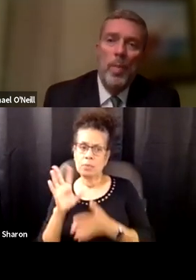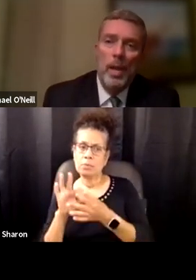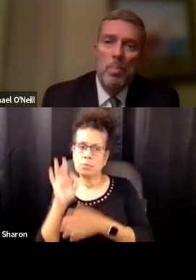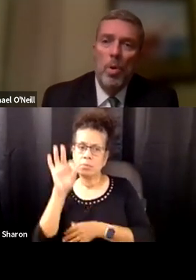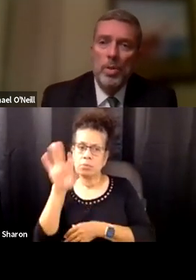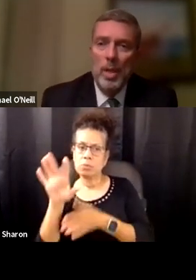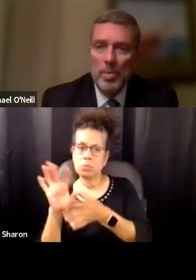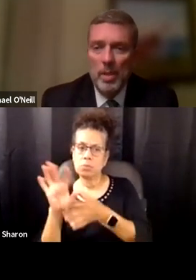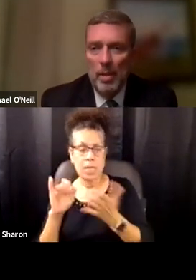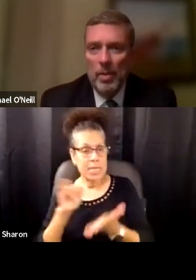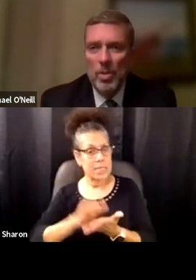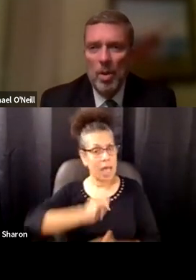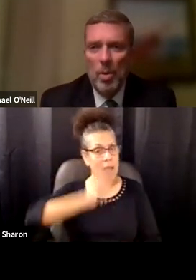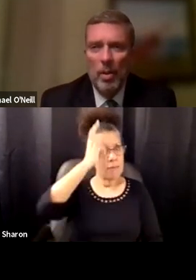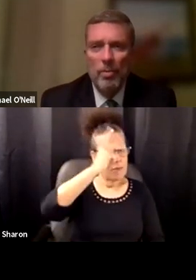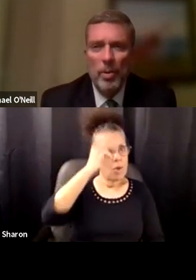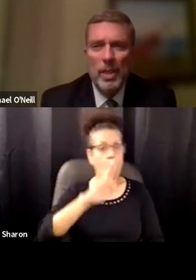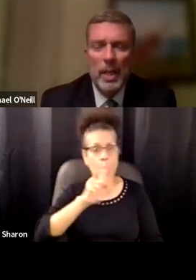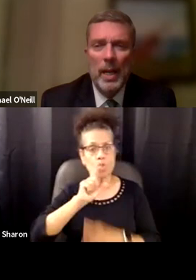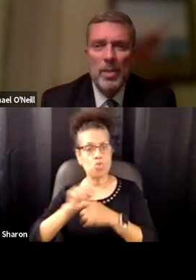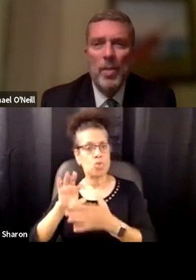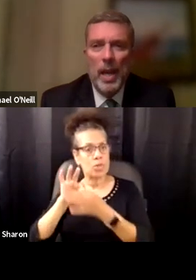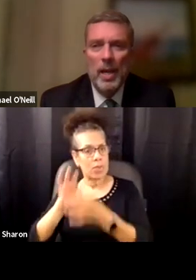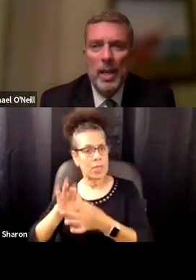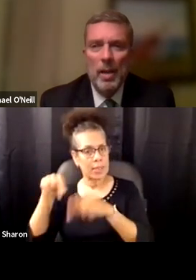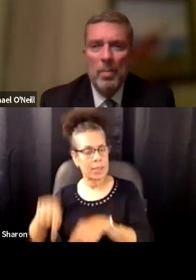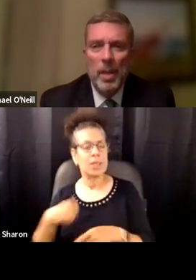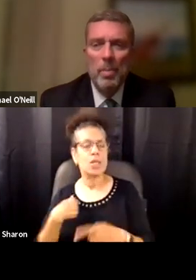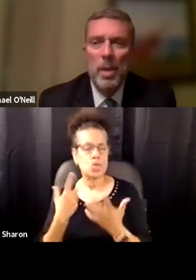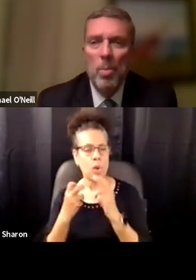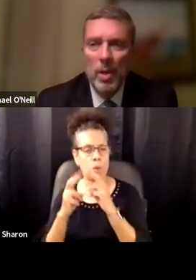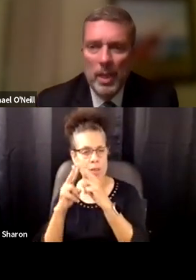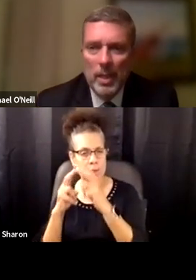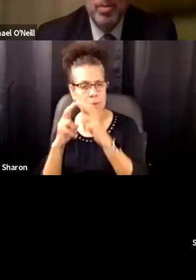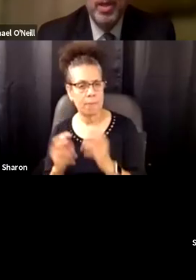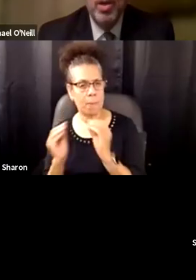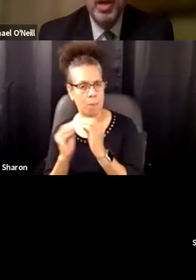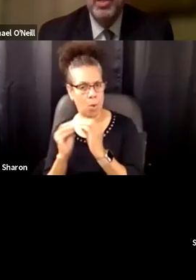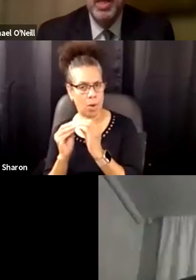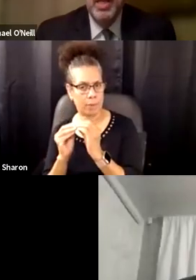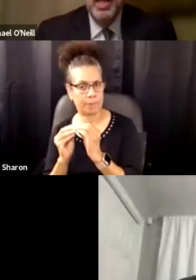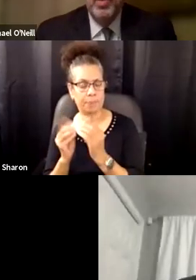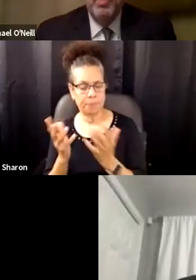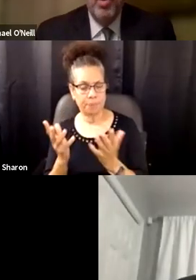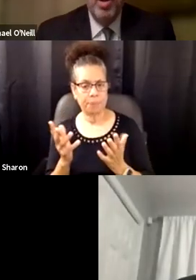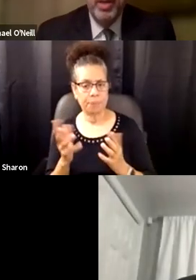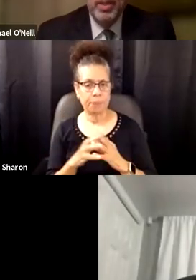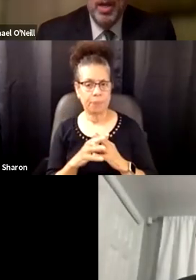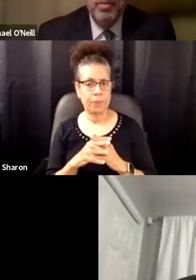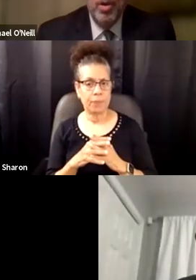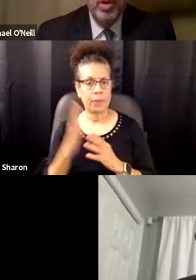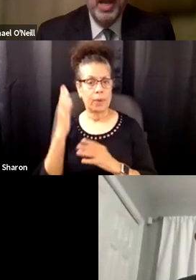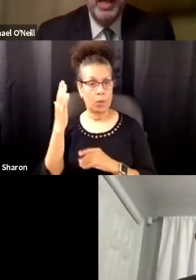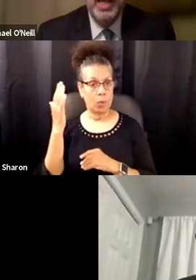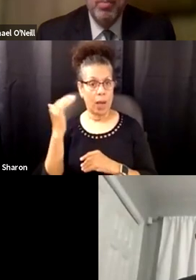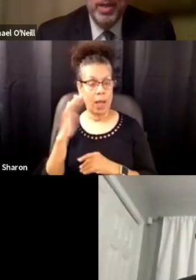or were they more substantive and so i look forward to digging into that in a in a bit more detail because the involvement